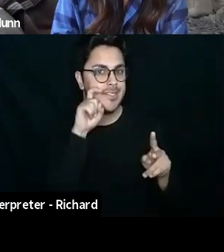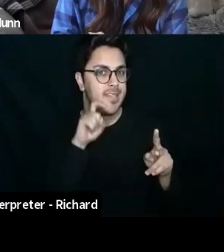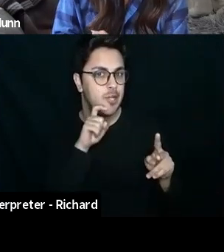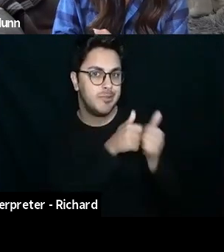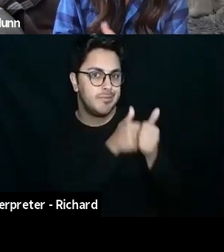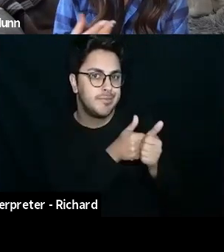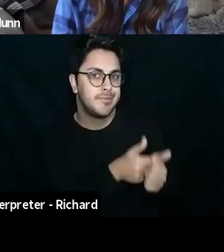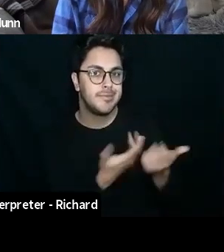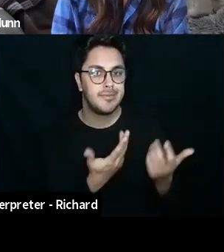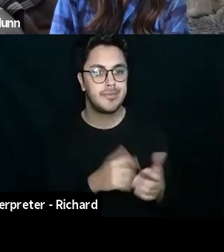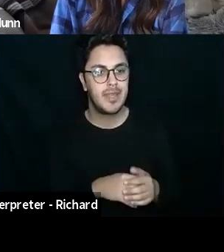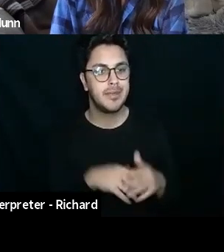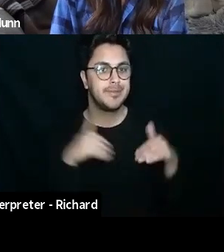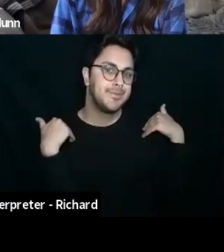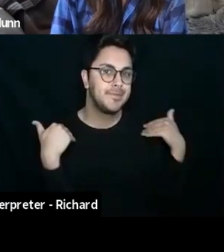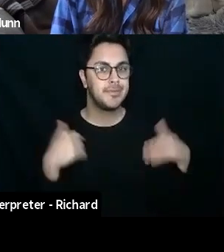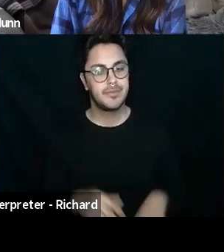compliant and helpless.